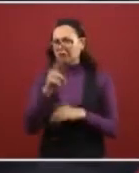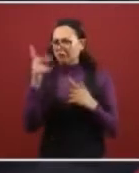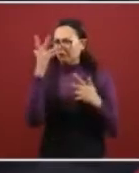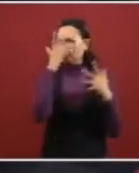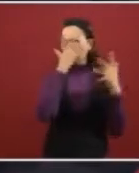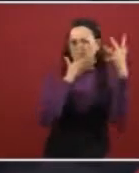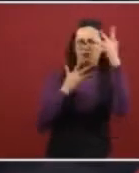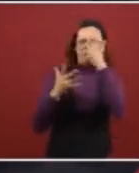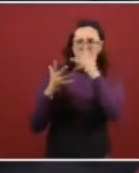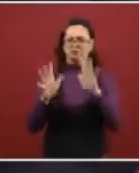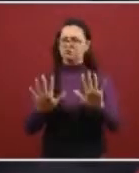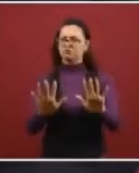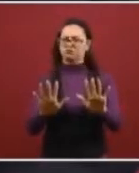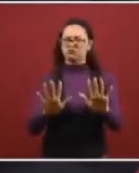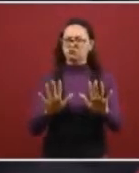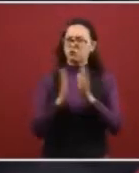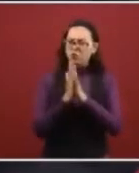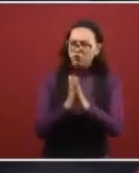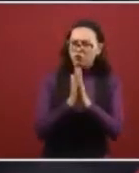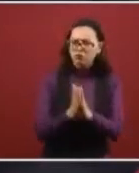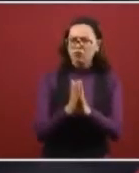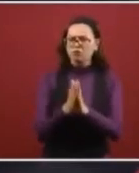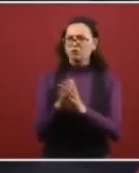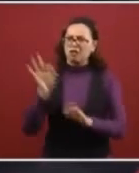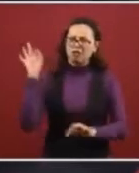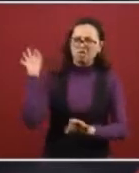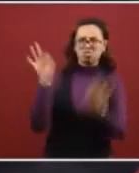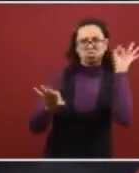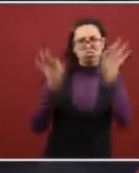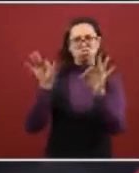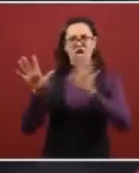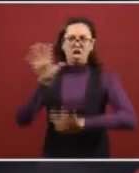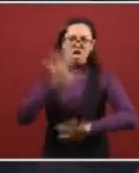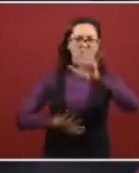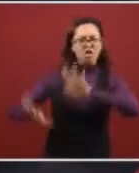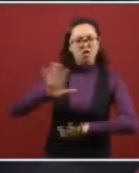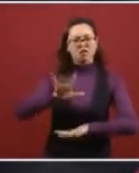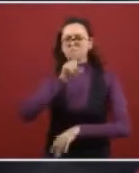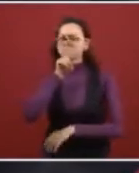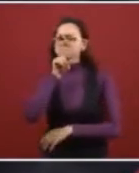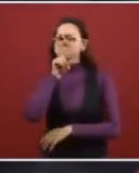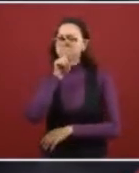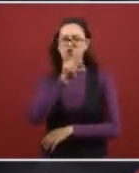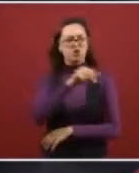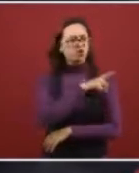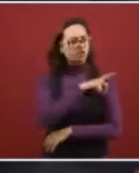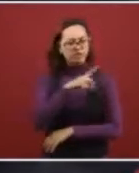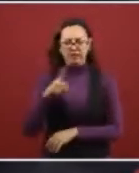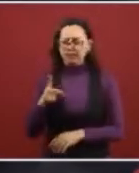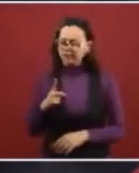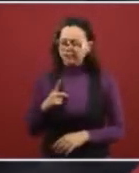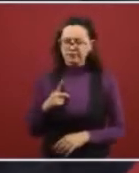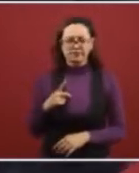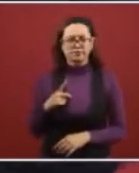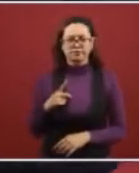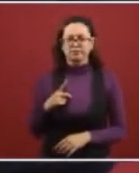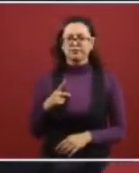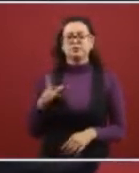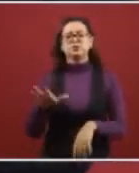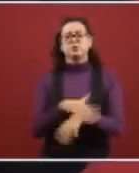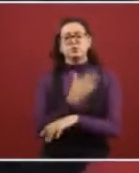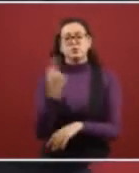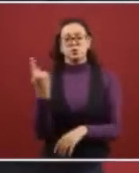no se dejen manipular to allow yourself to be manipulated porque se